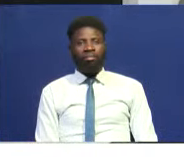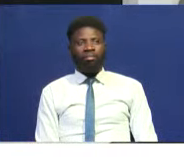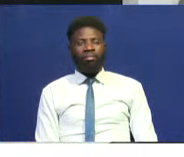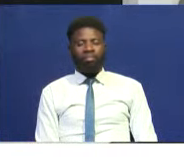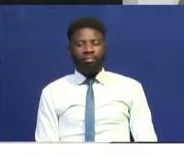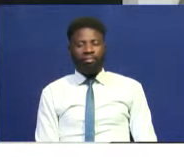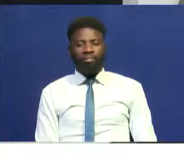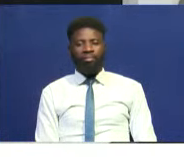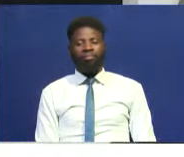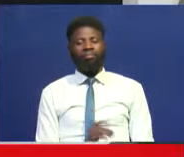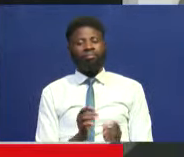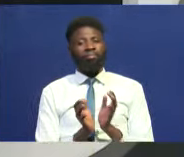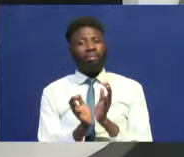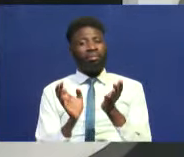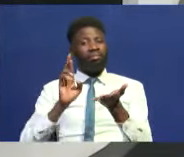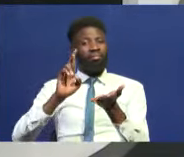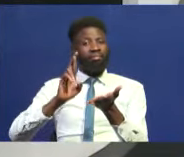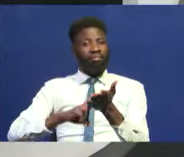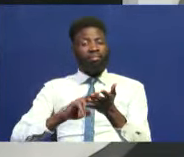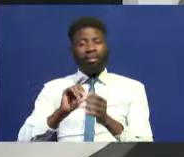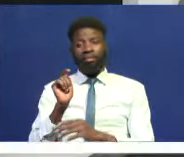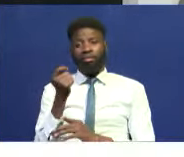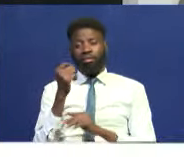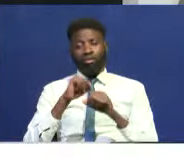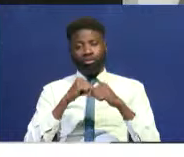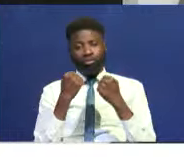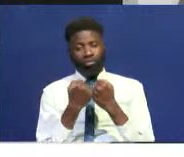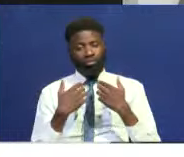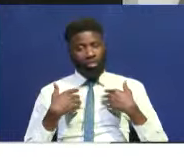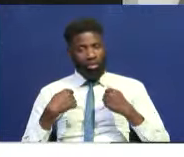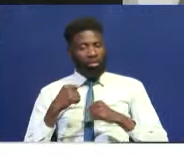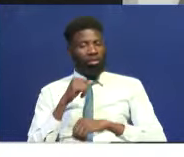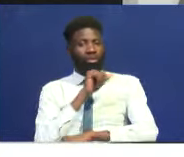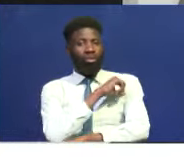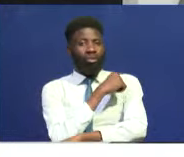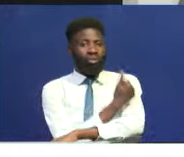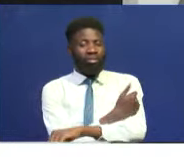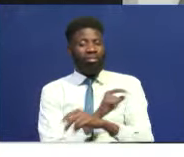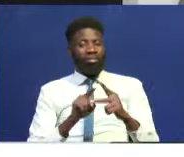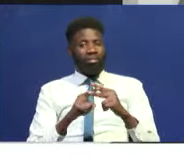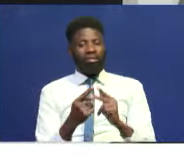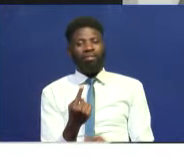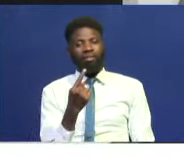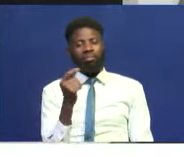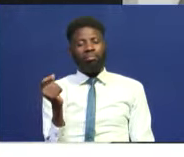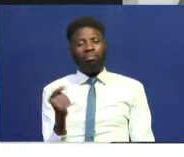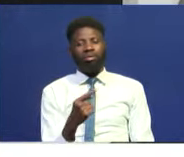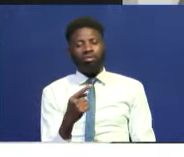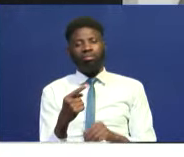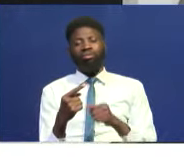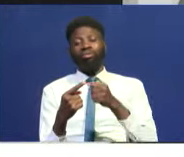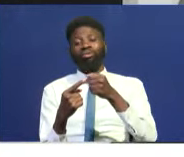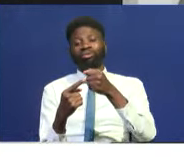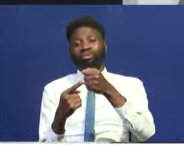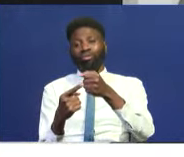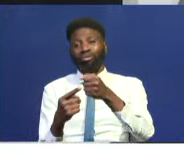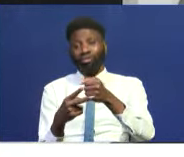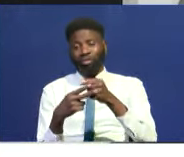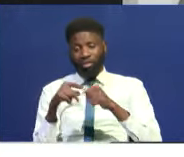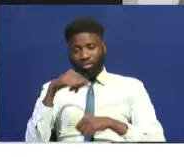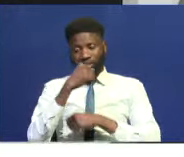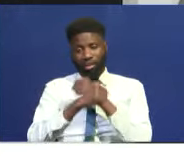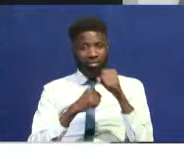Mass registration for the Kenya Social Health Authority will begin on the 1st of July this year as planned. Health Cabinet Secretary Susan